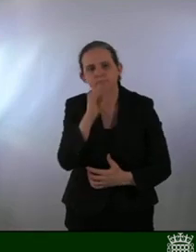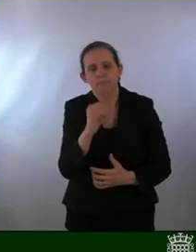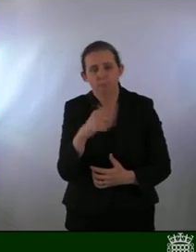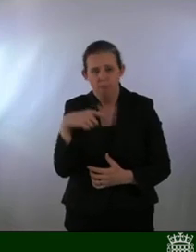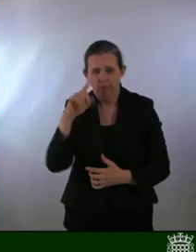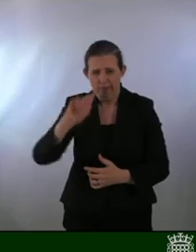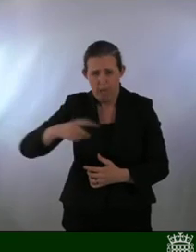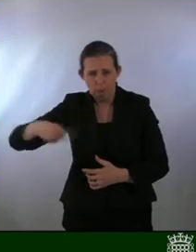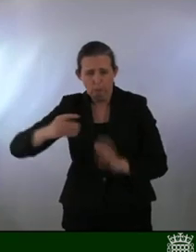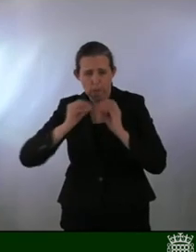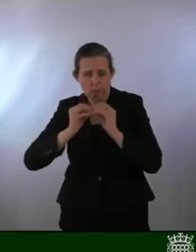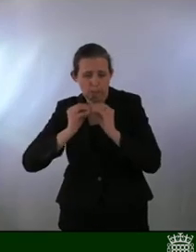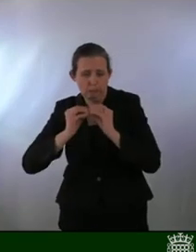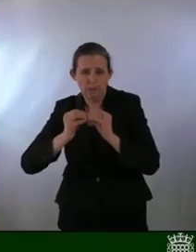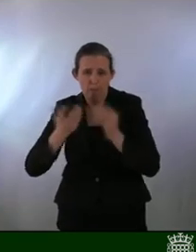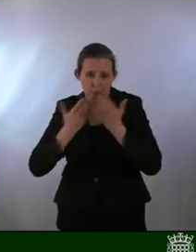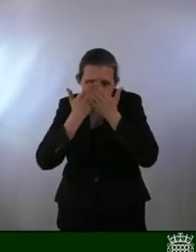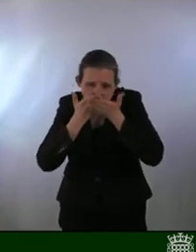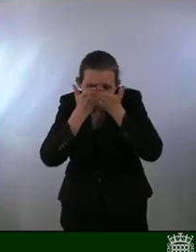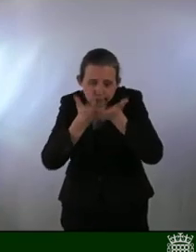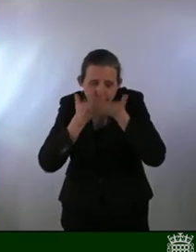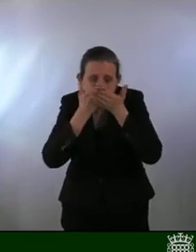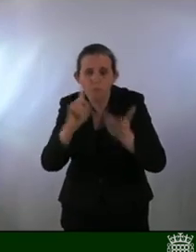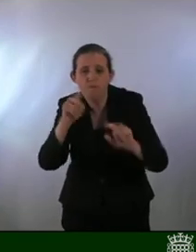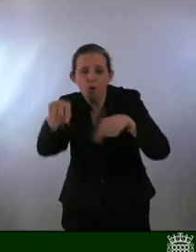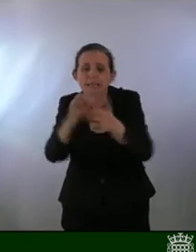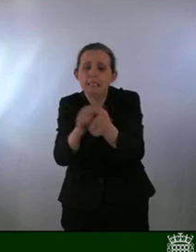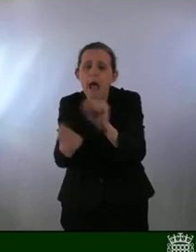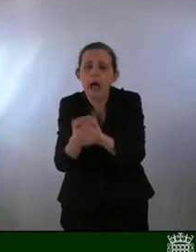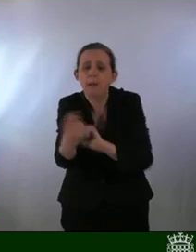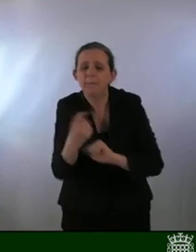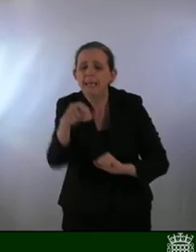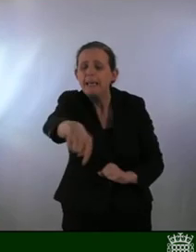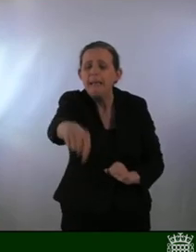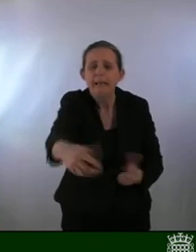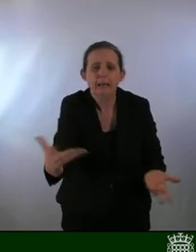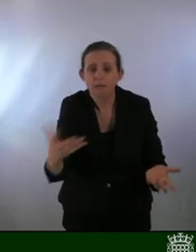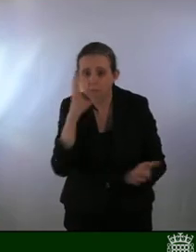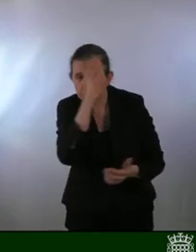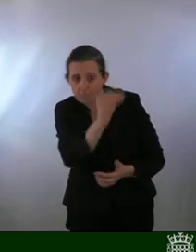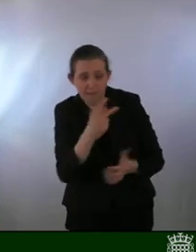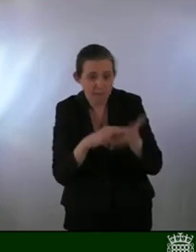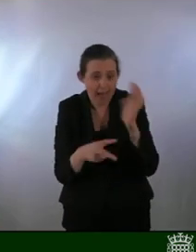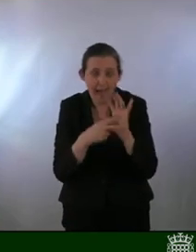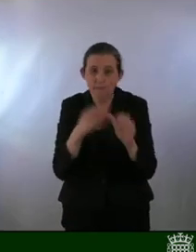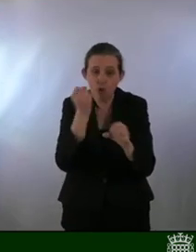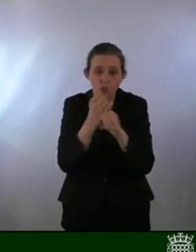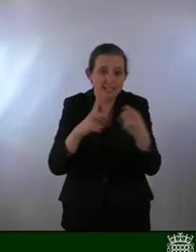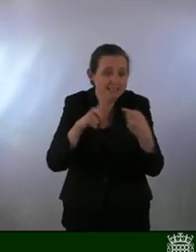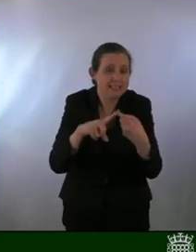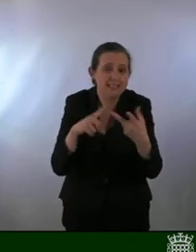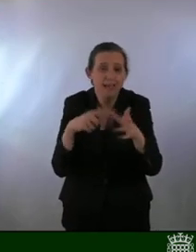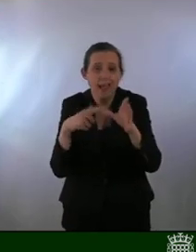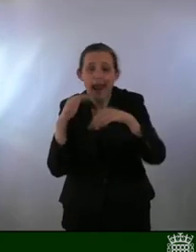their public examinations. Does the Secretary of State have a contingency plan for GCSEs and A-levels to be sat on